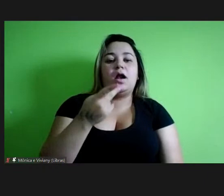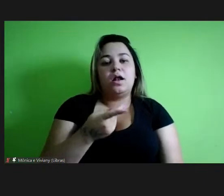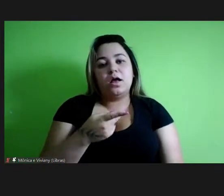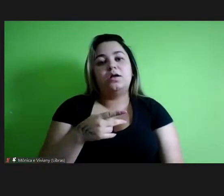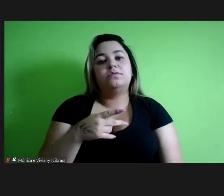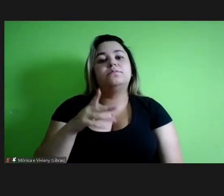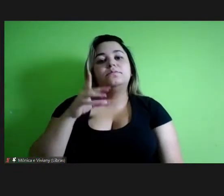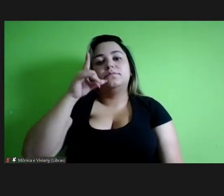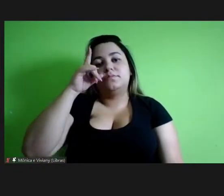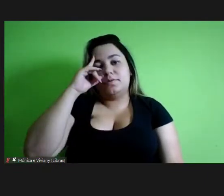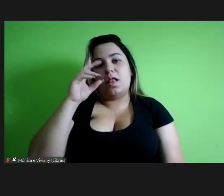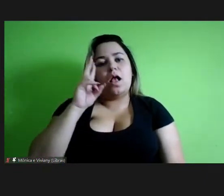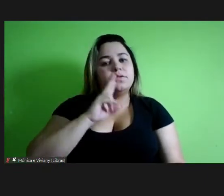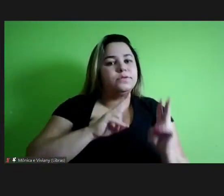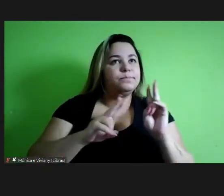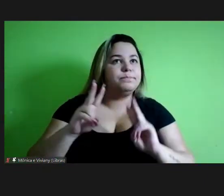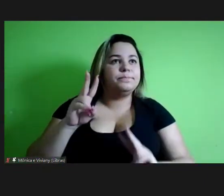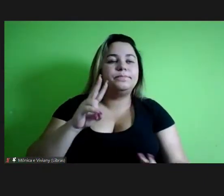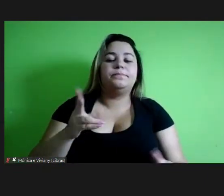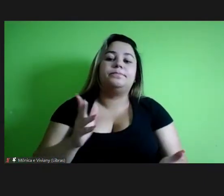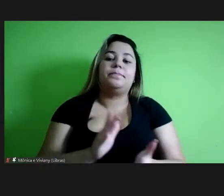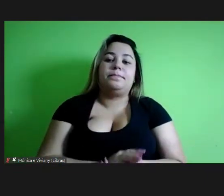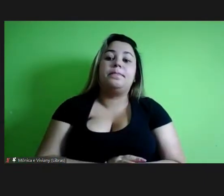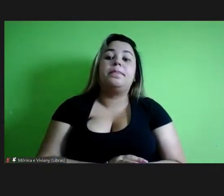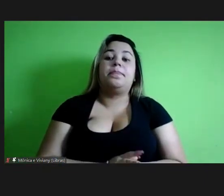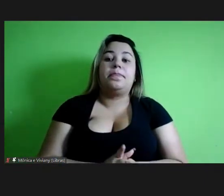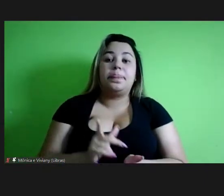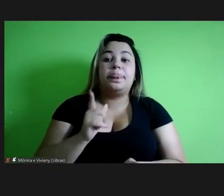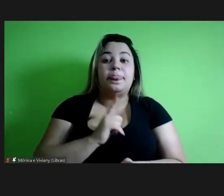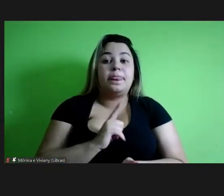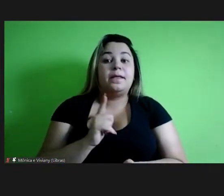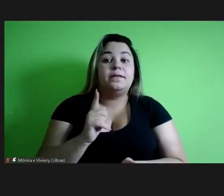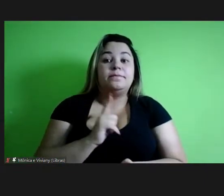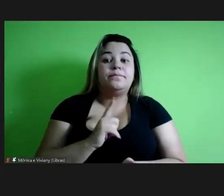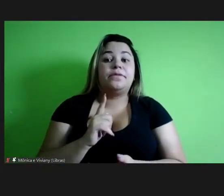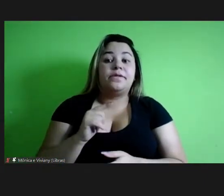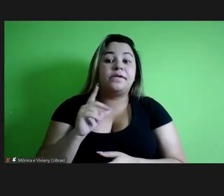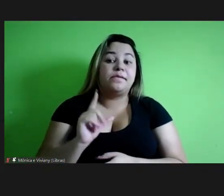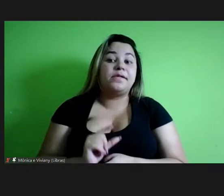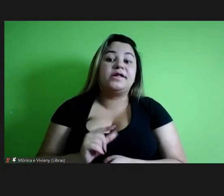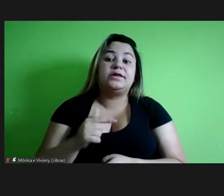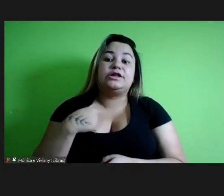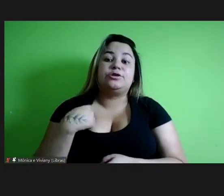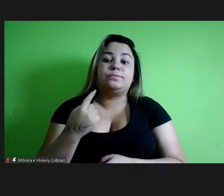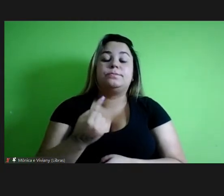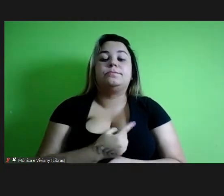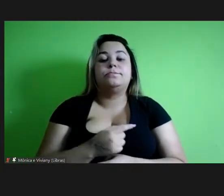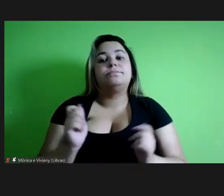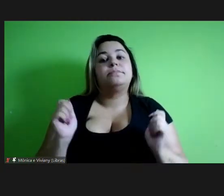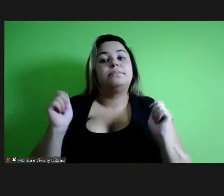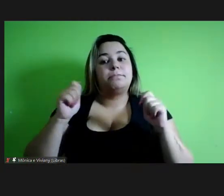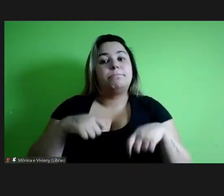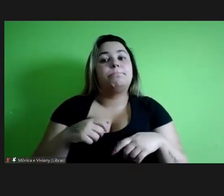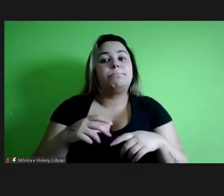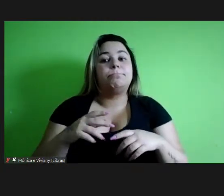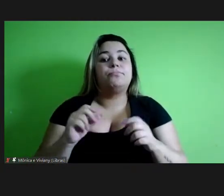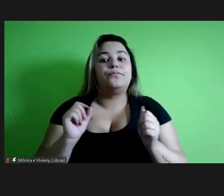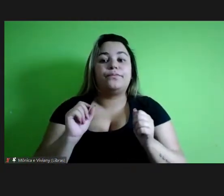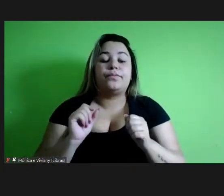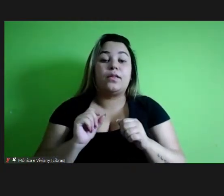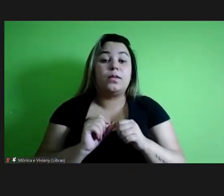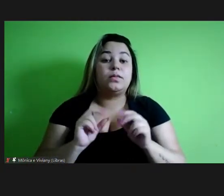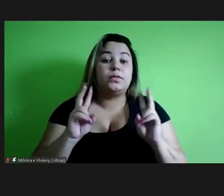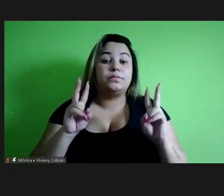talk, in our perspective, in our diagnosis. Very likely a lot less than we should